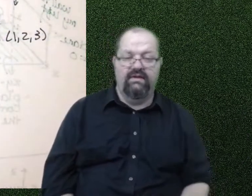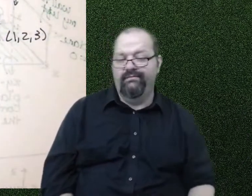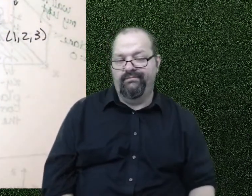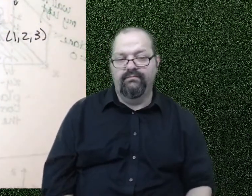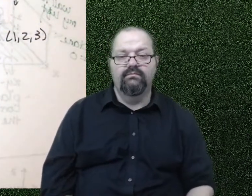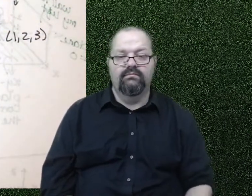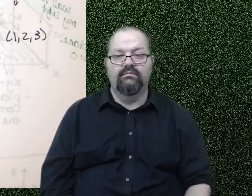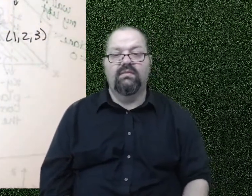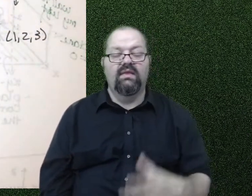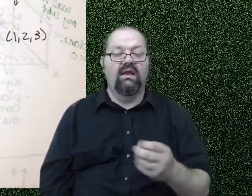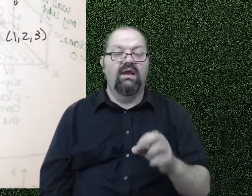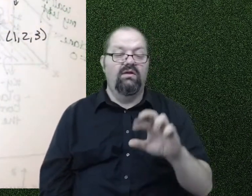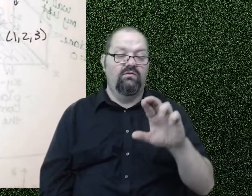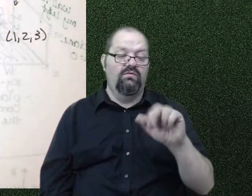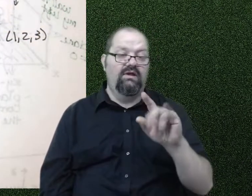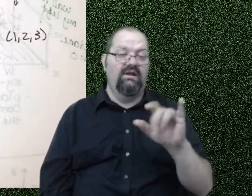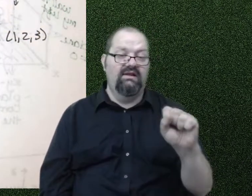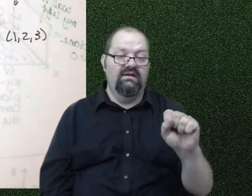and radius